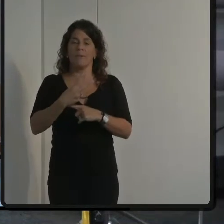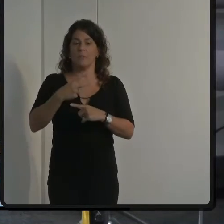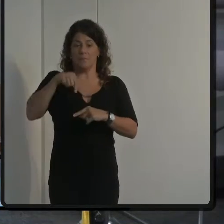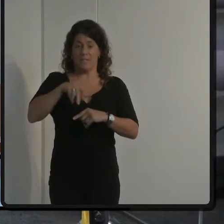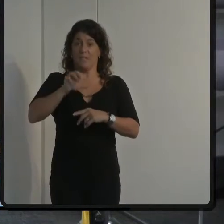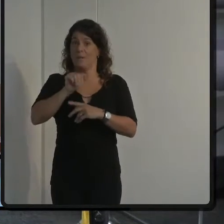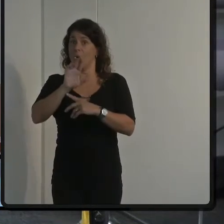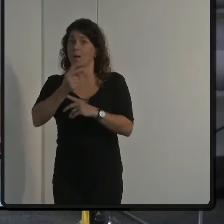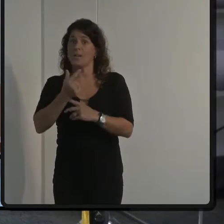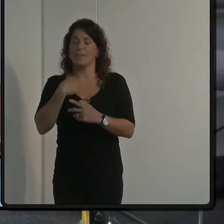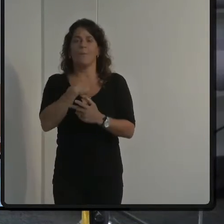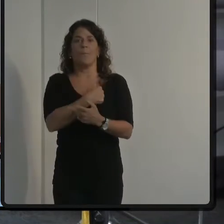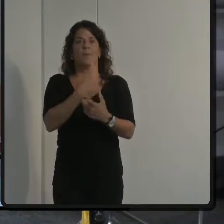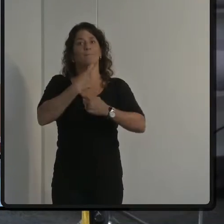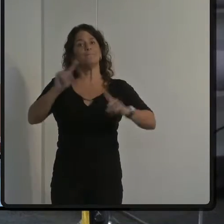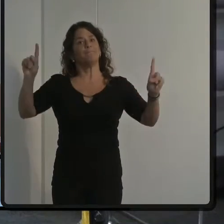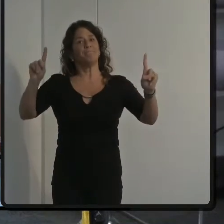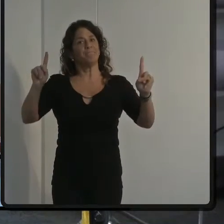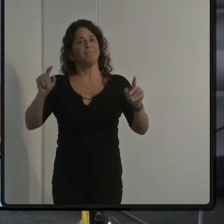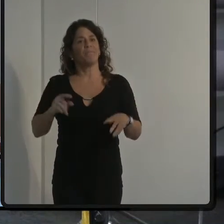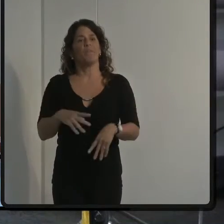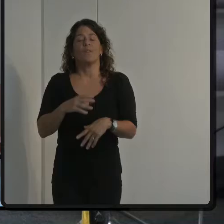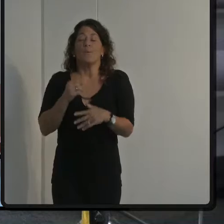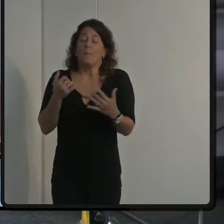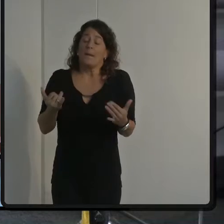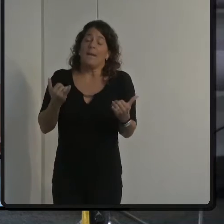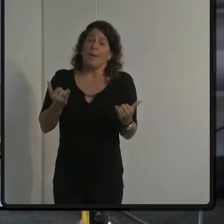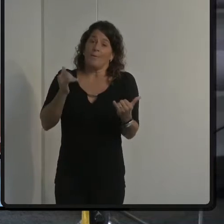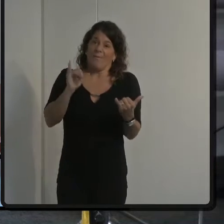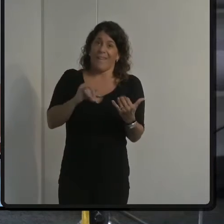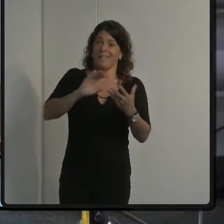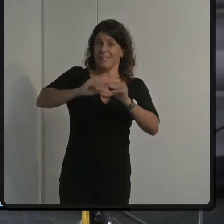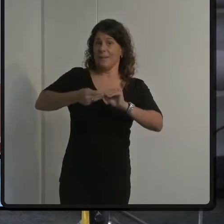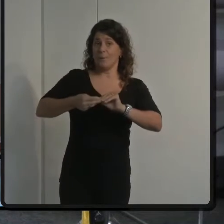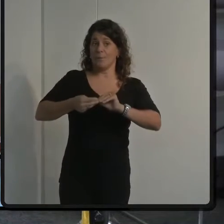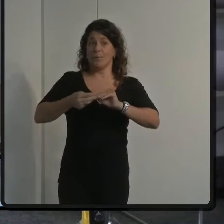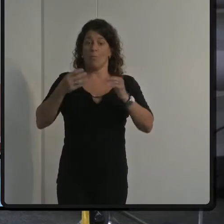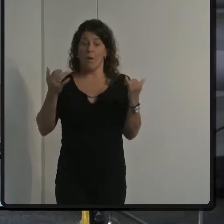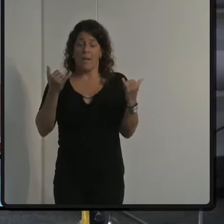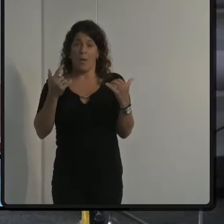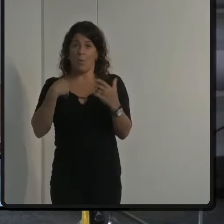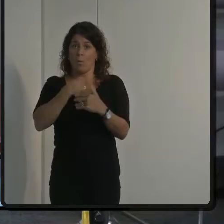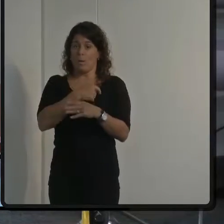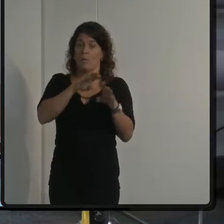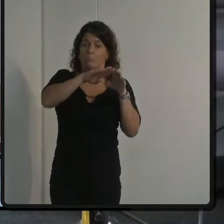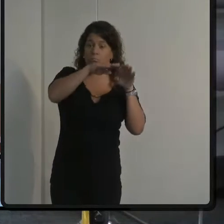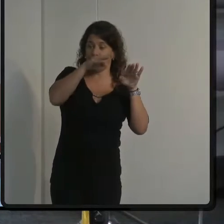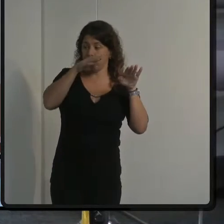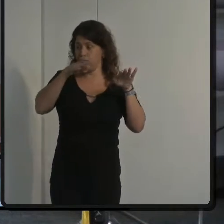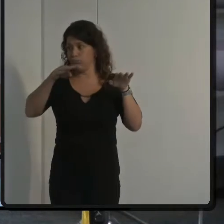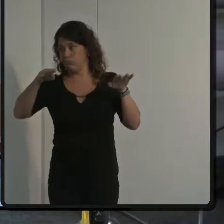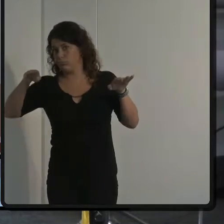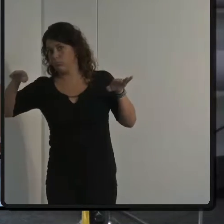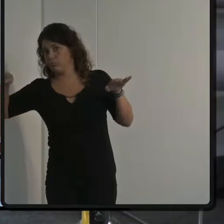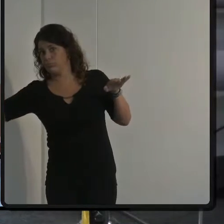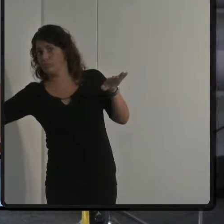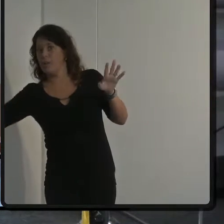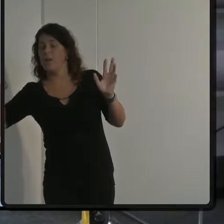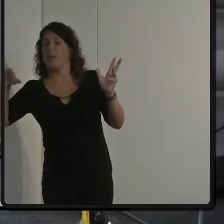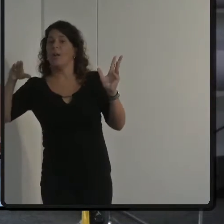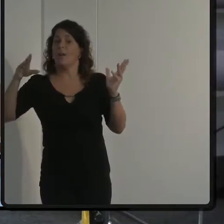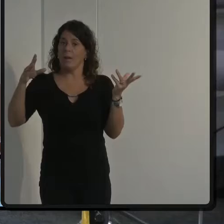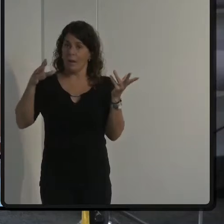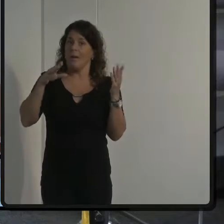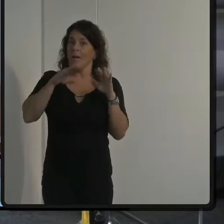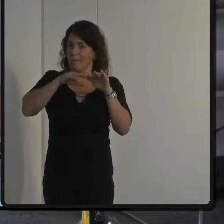able to do that. And so that's where we stand. We are downward trending, and I am really